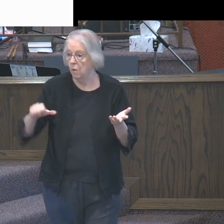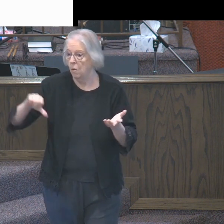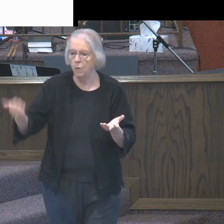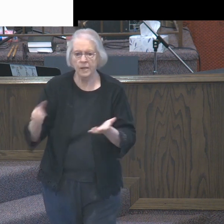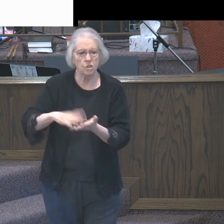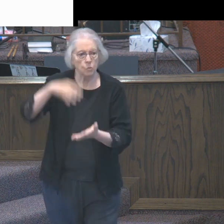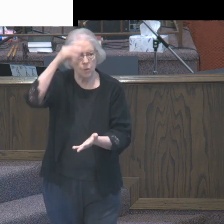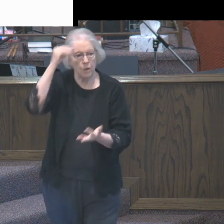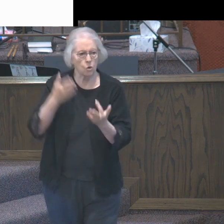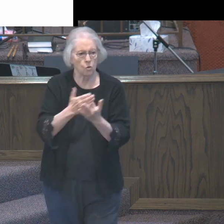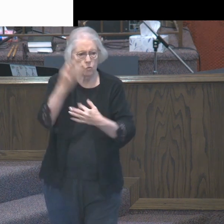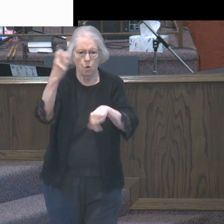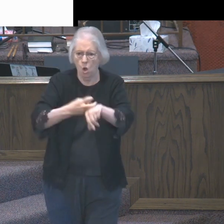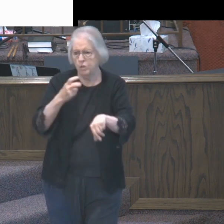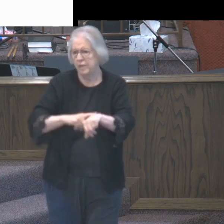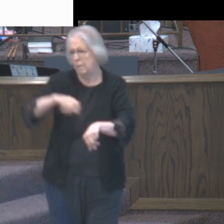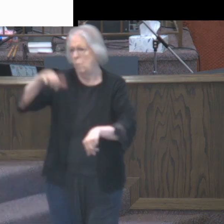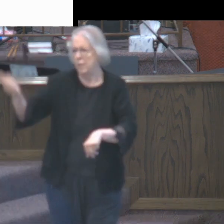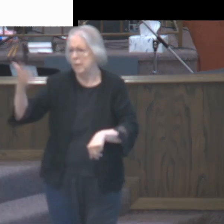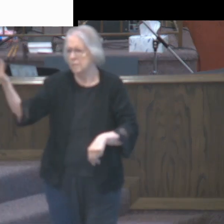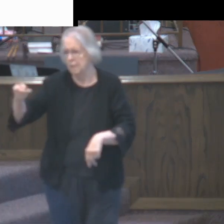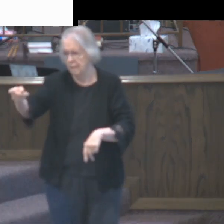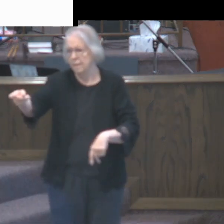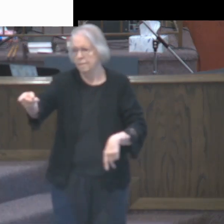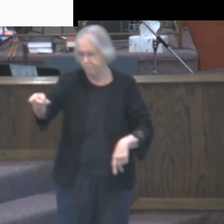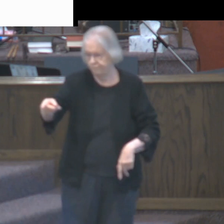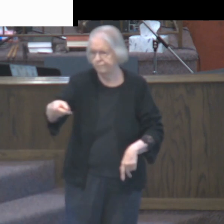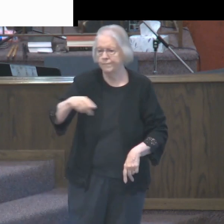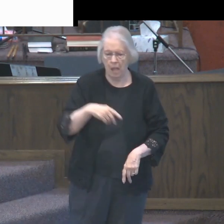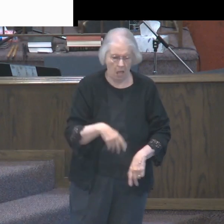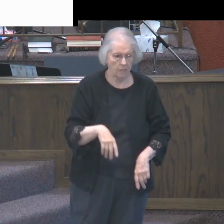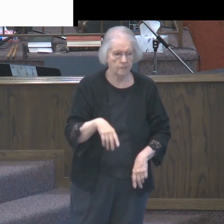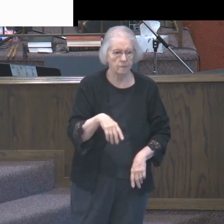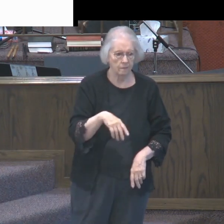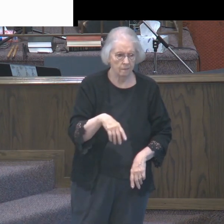And perseverance, character. And character,